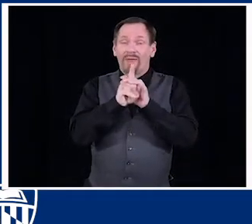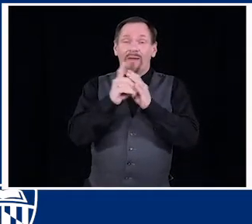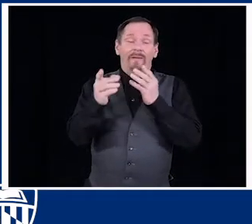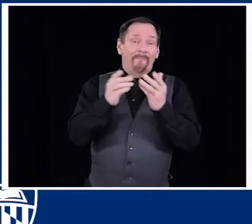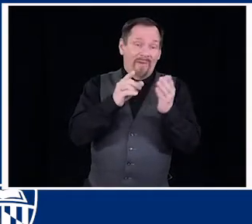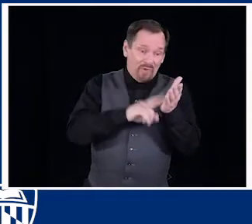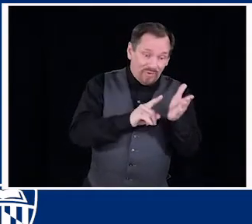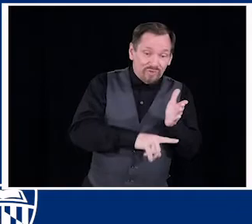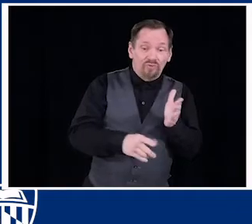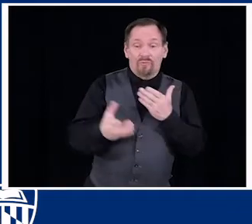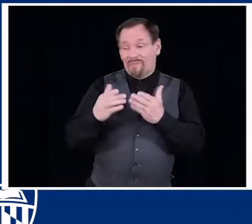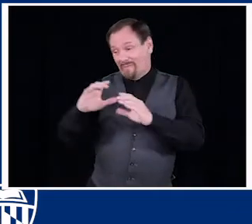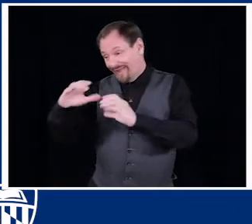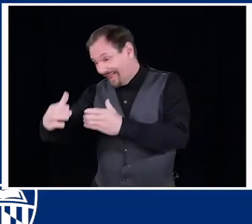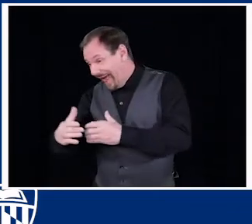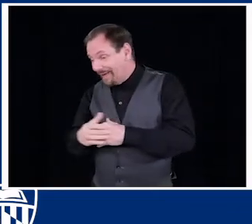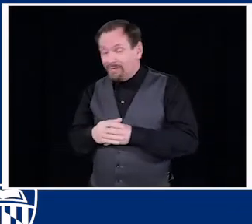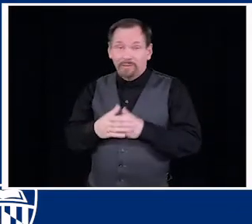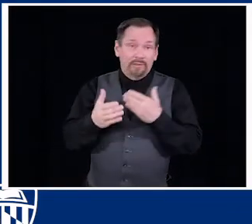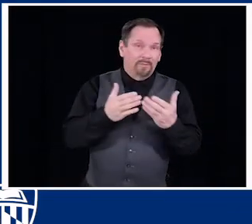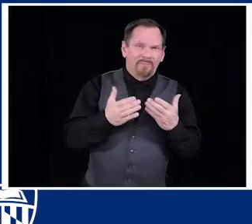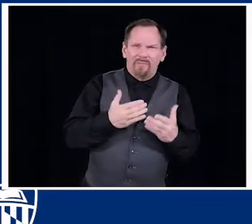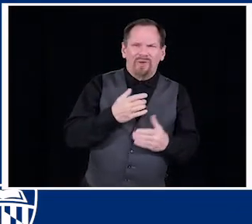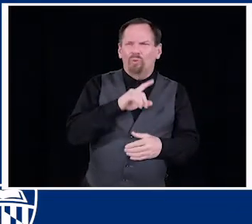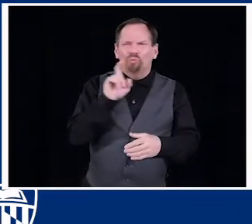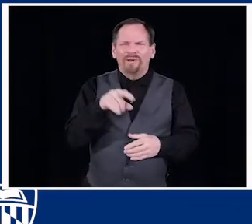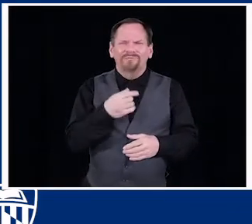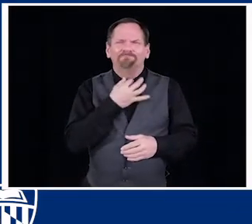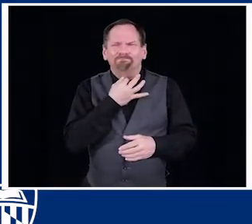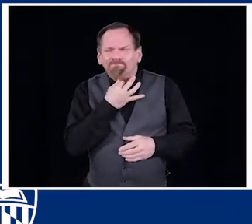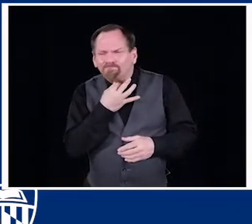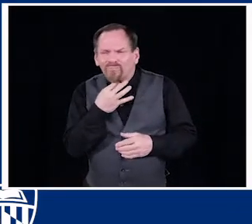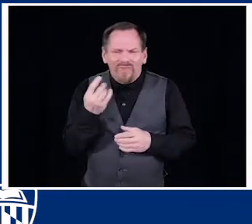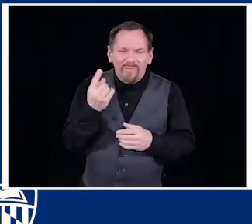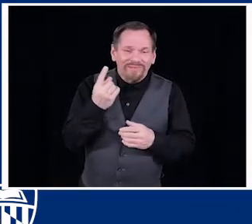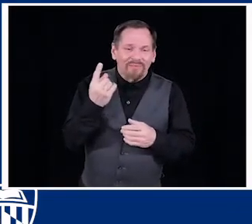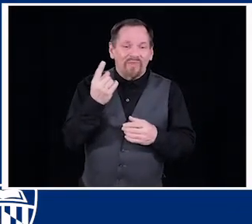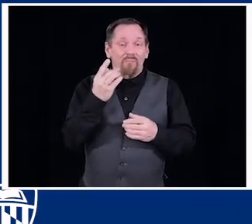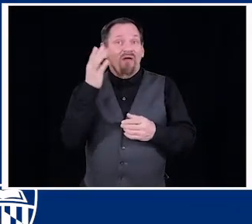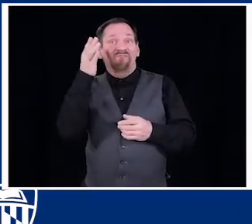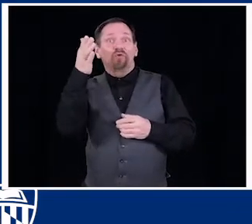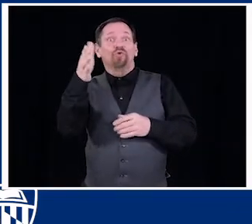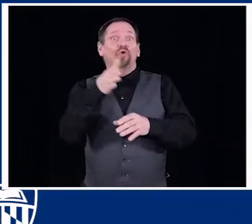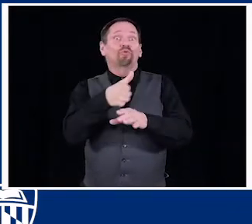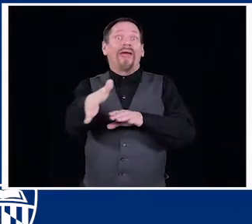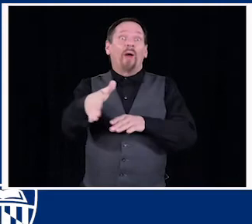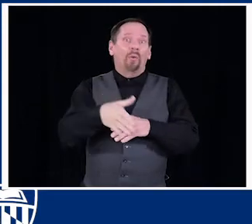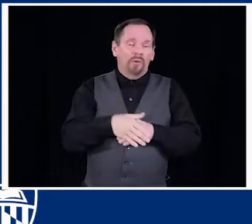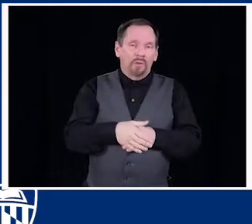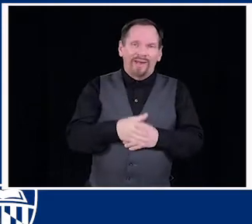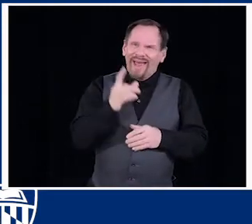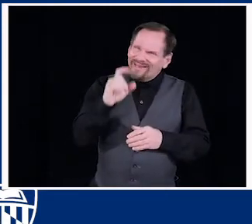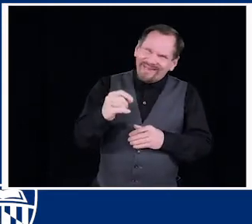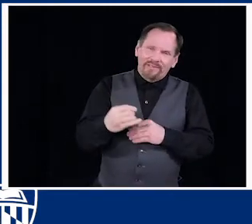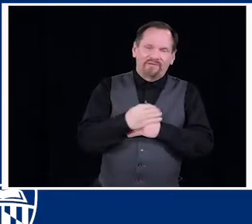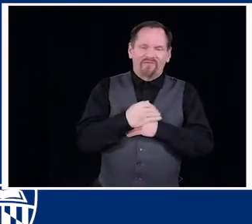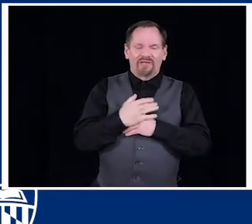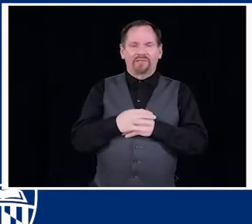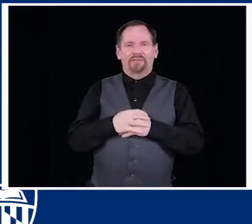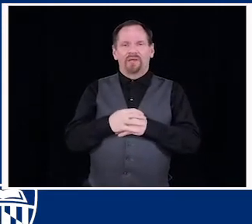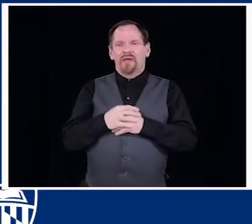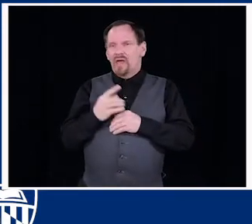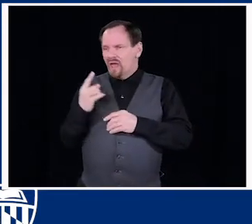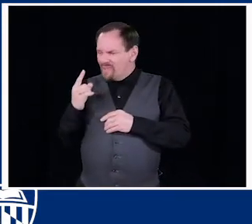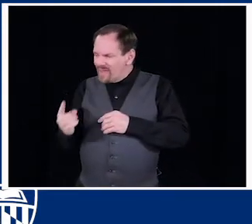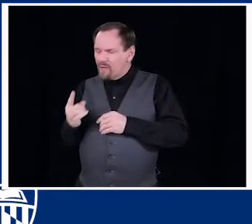or it might be a problem with research, or it may be a question I had about my future career, and I was looking for advice. He was